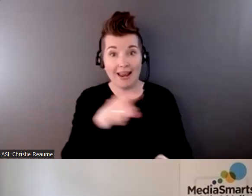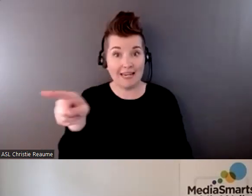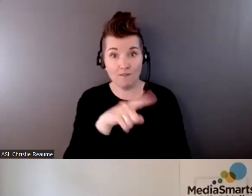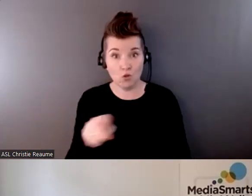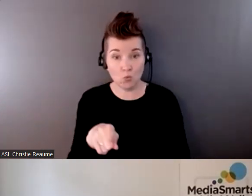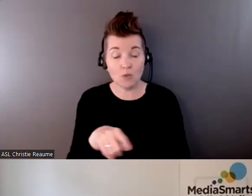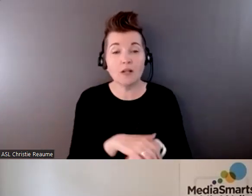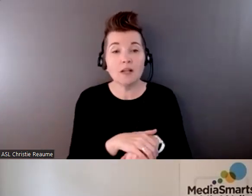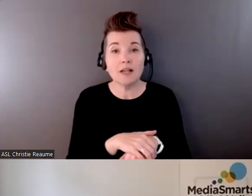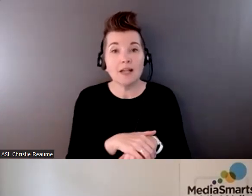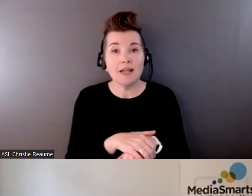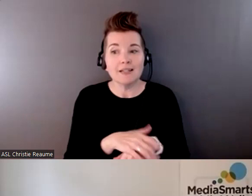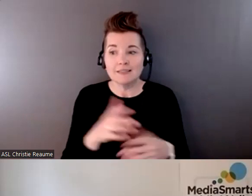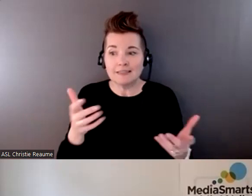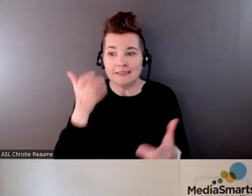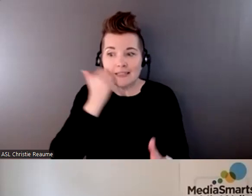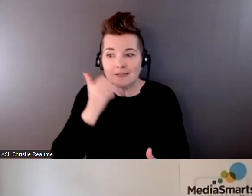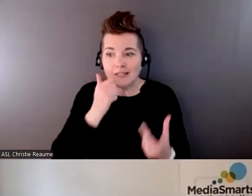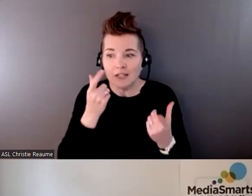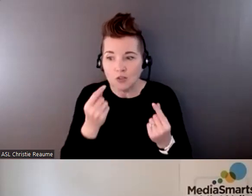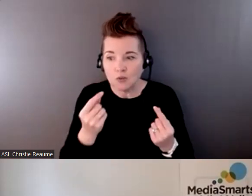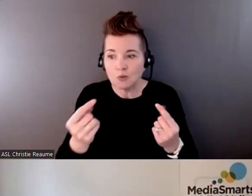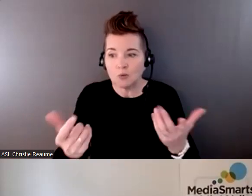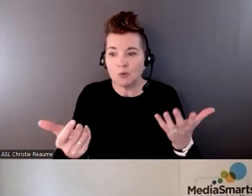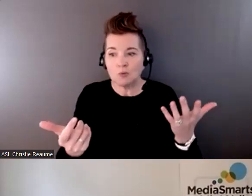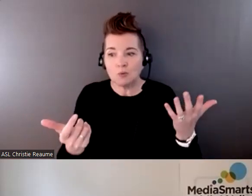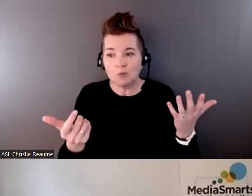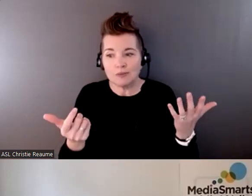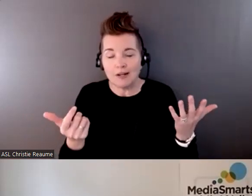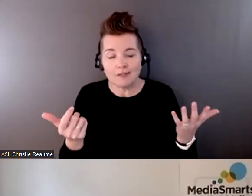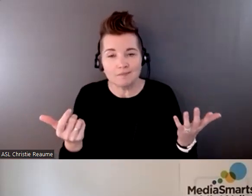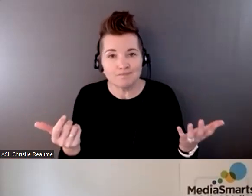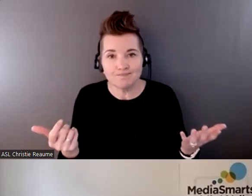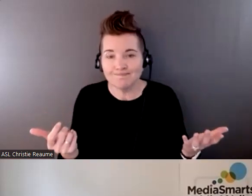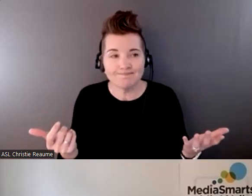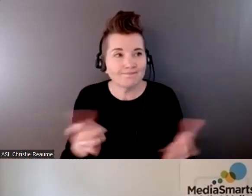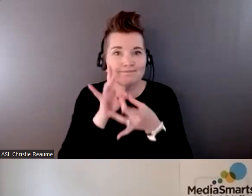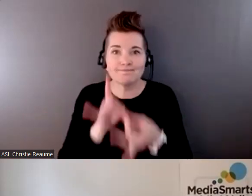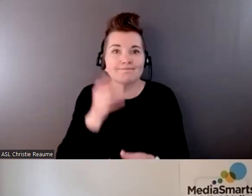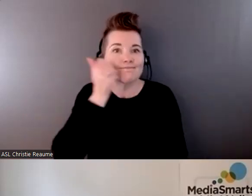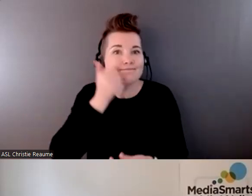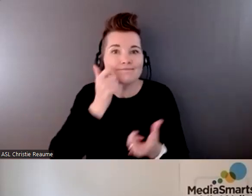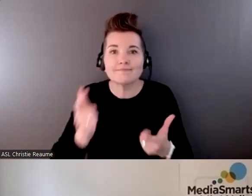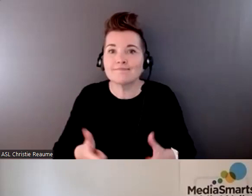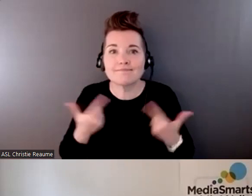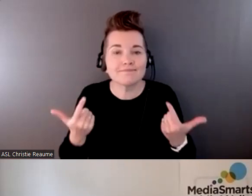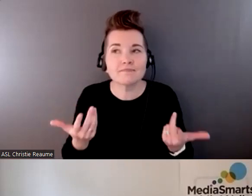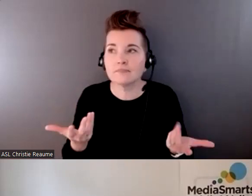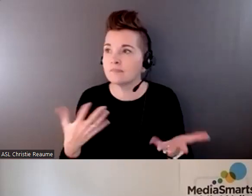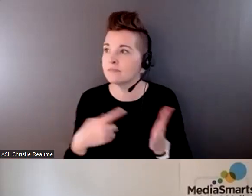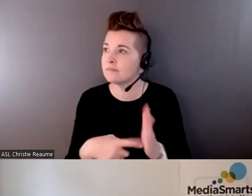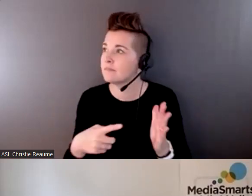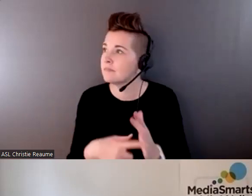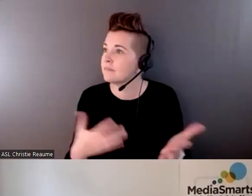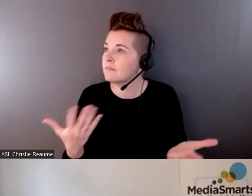everyday activities and every aspect of life so this is um even entering the realm of such thing